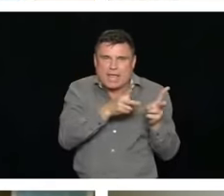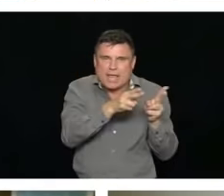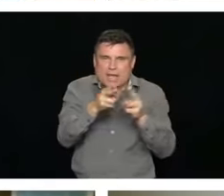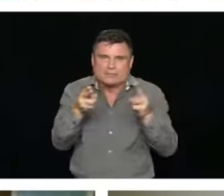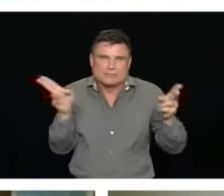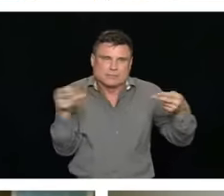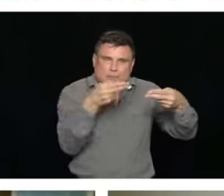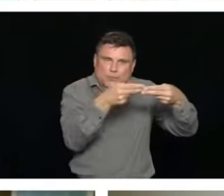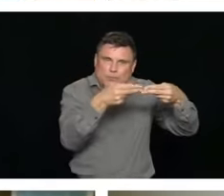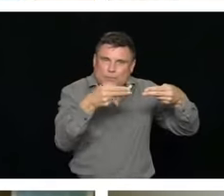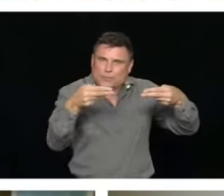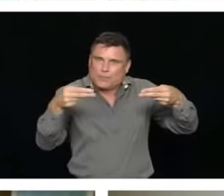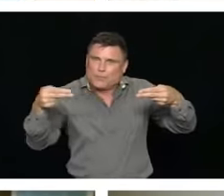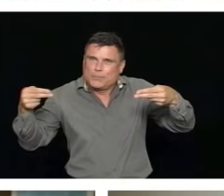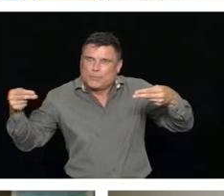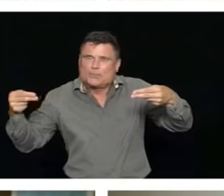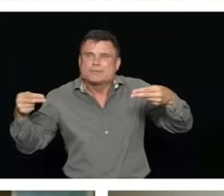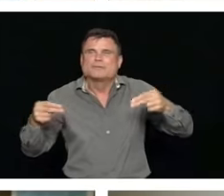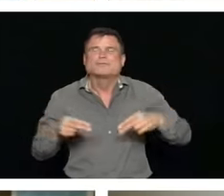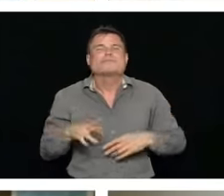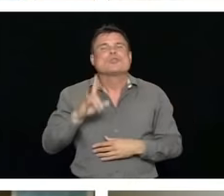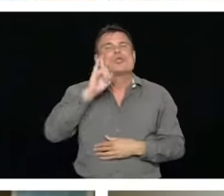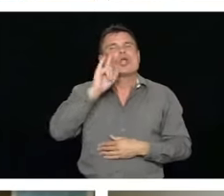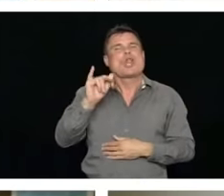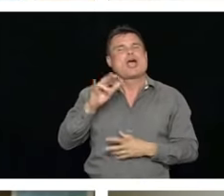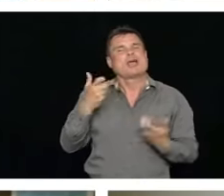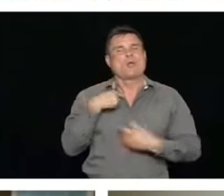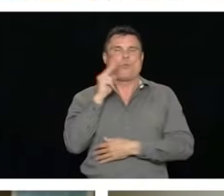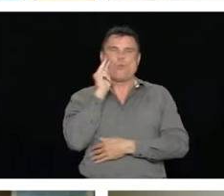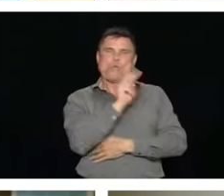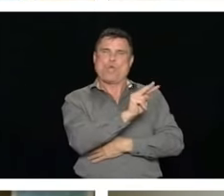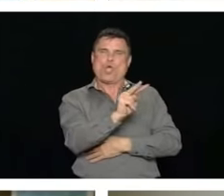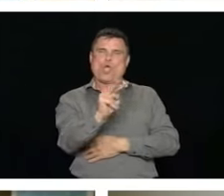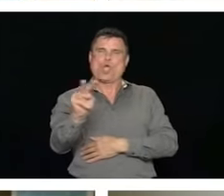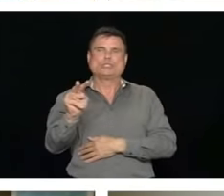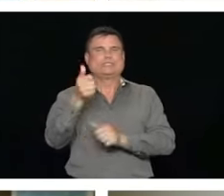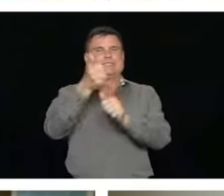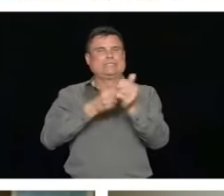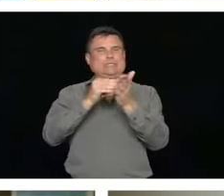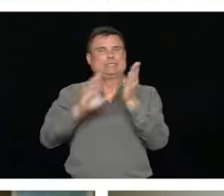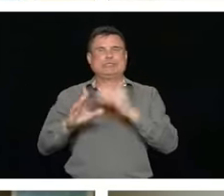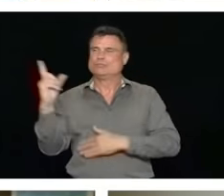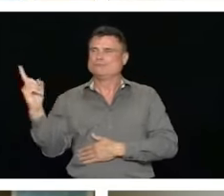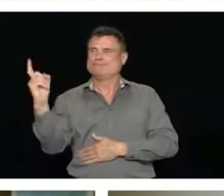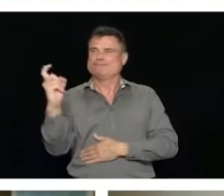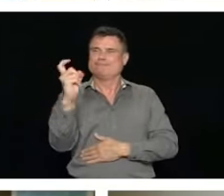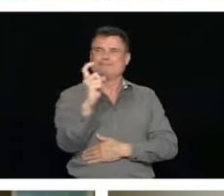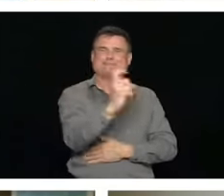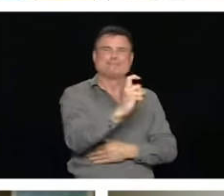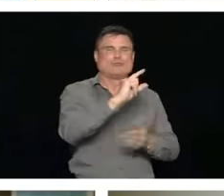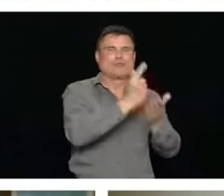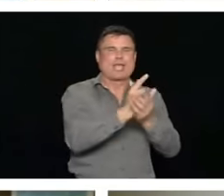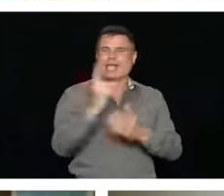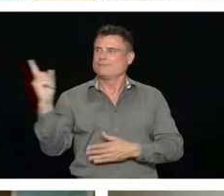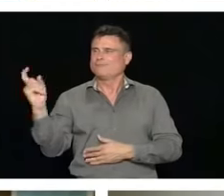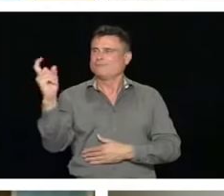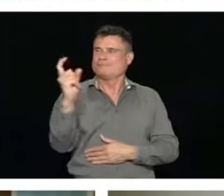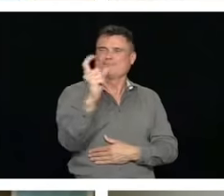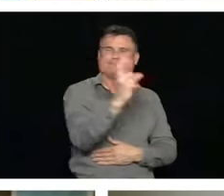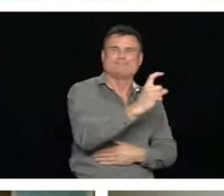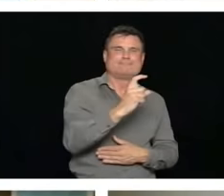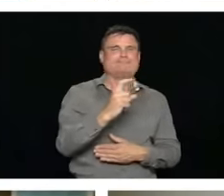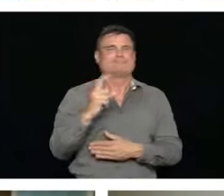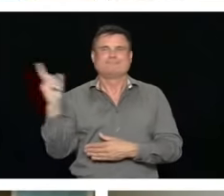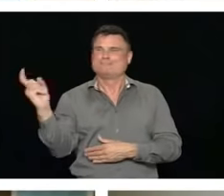their diploma. They're going to have the valedictorian speech and all the speeches, and then they're going to put it all together into one stream so